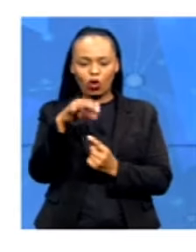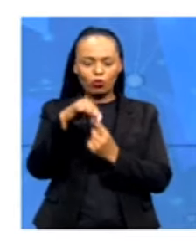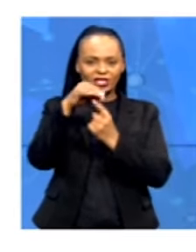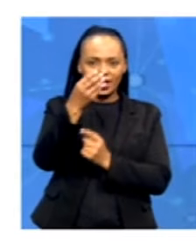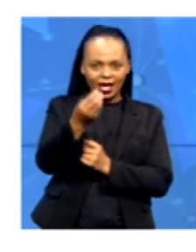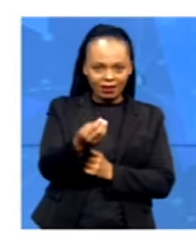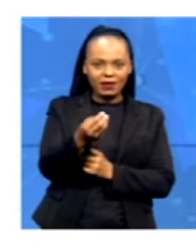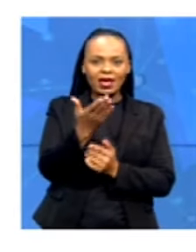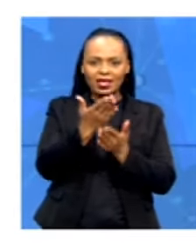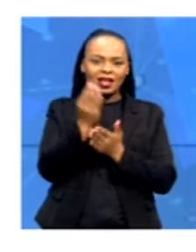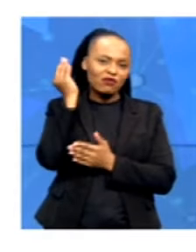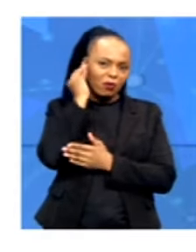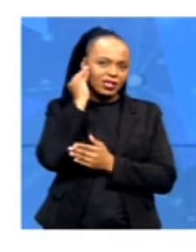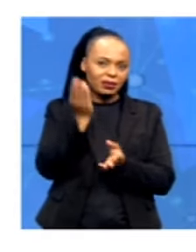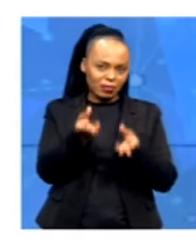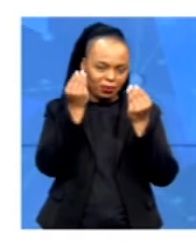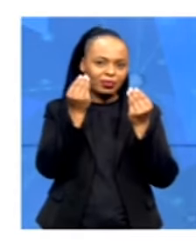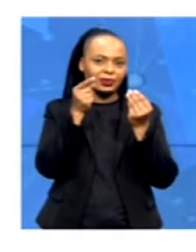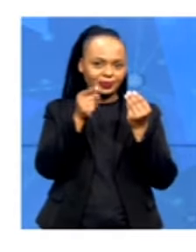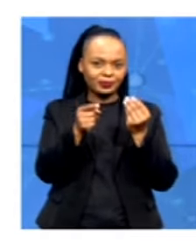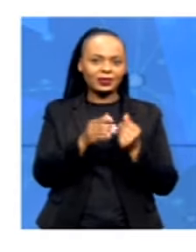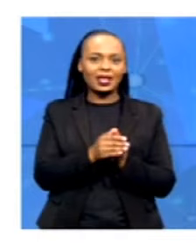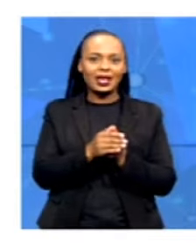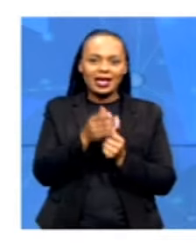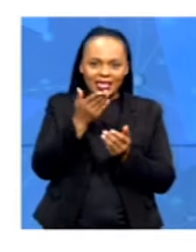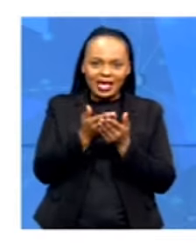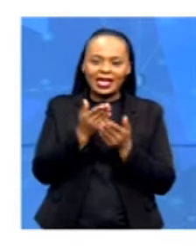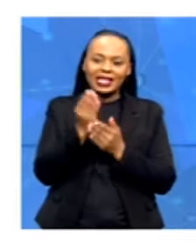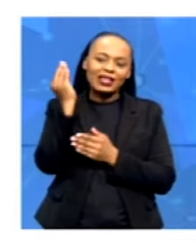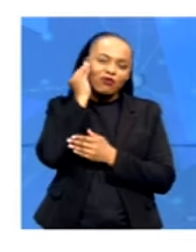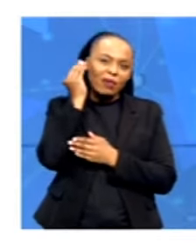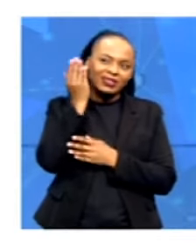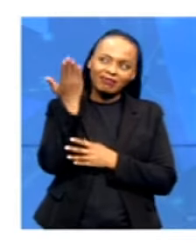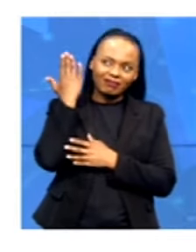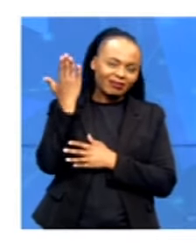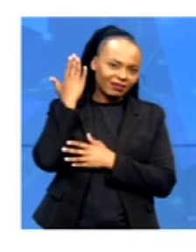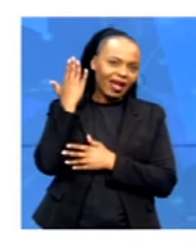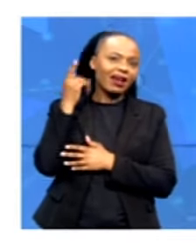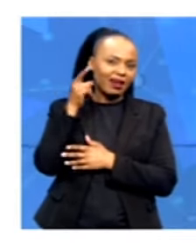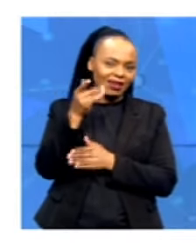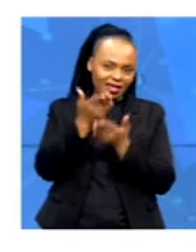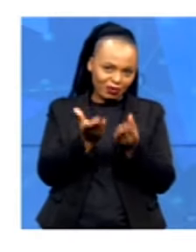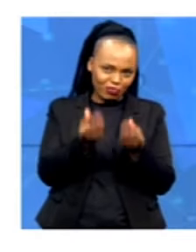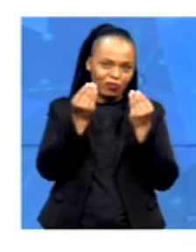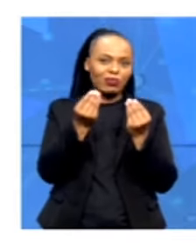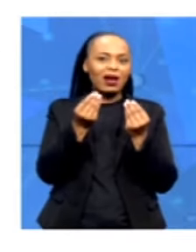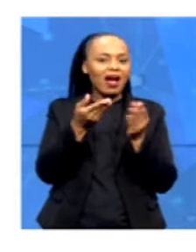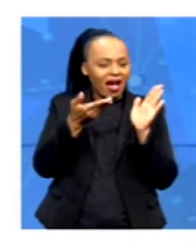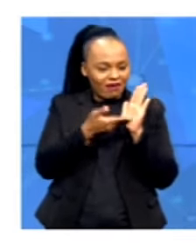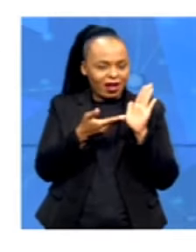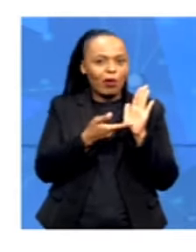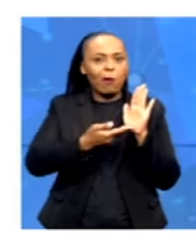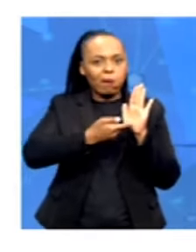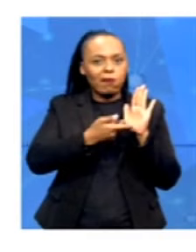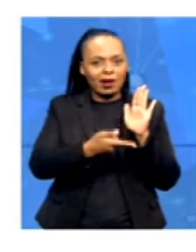in the historical data and made it available on this platform. And this is basically how we've put, I